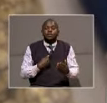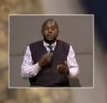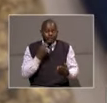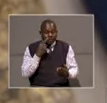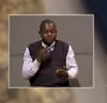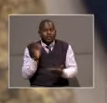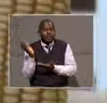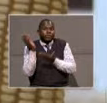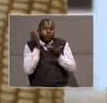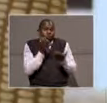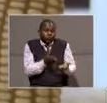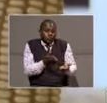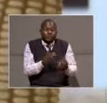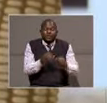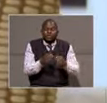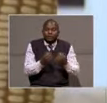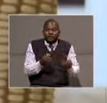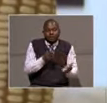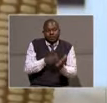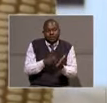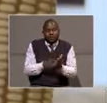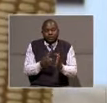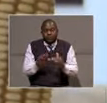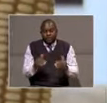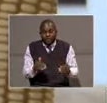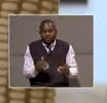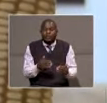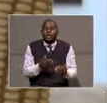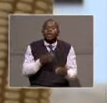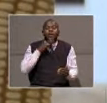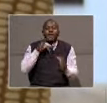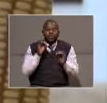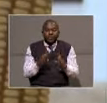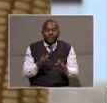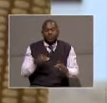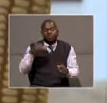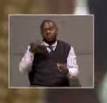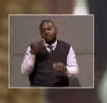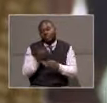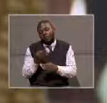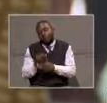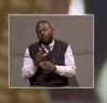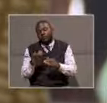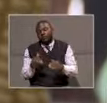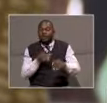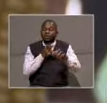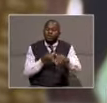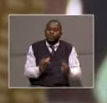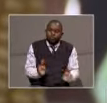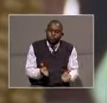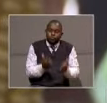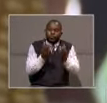input challenge. The seed is said to be either inadequate or substandard for farmers to boost